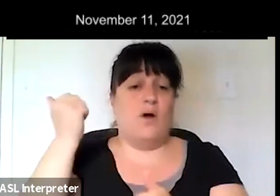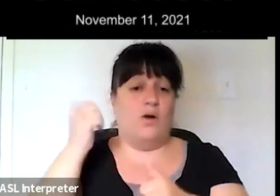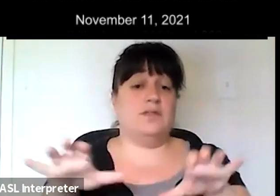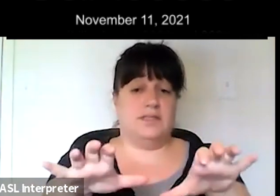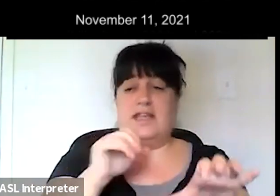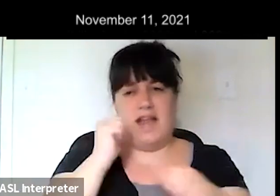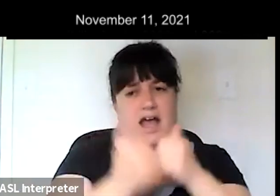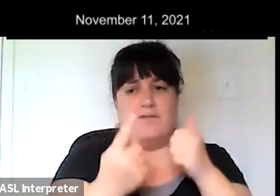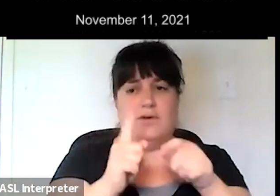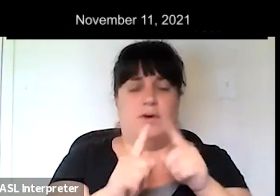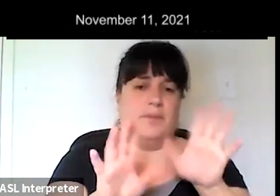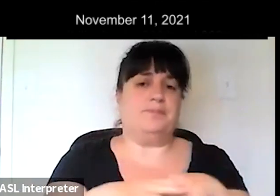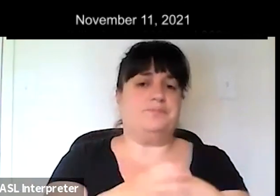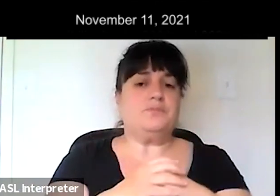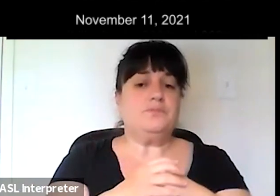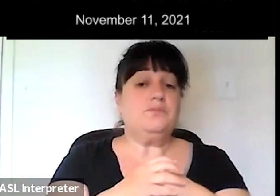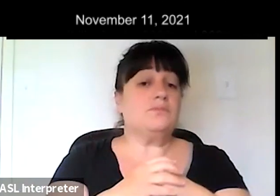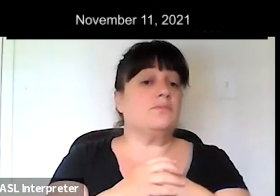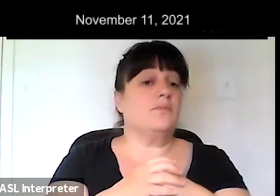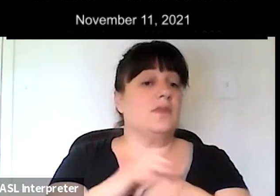everybody. Next slide.